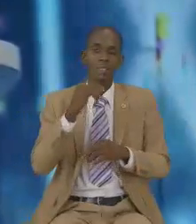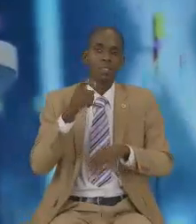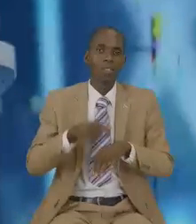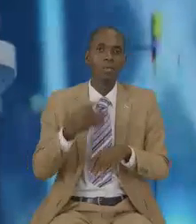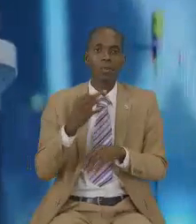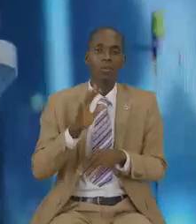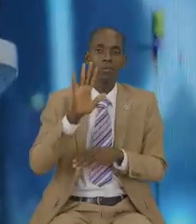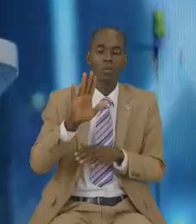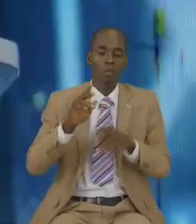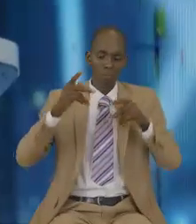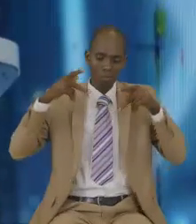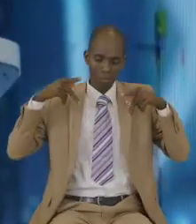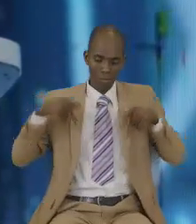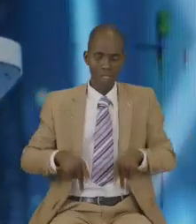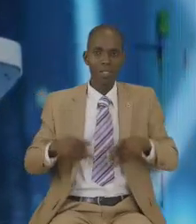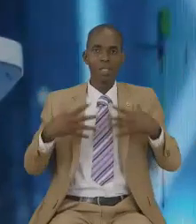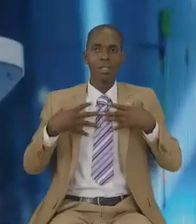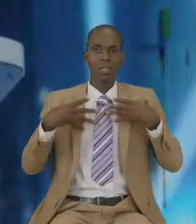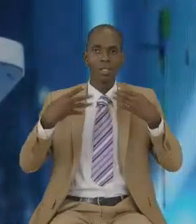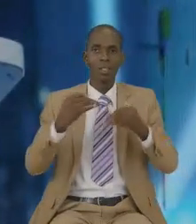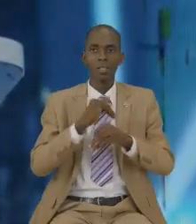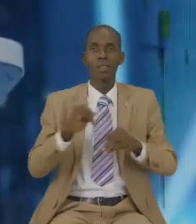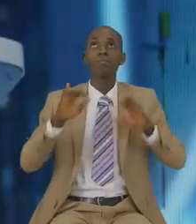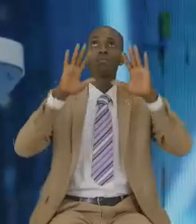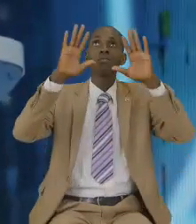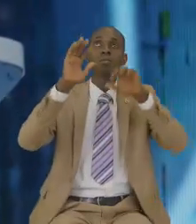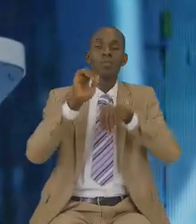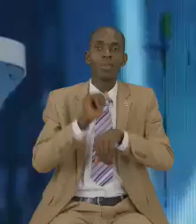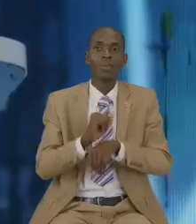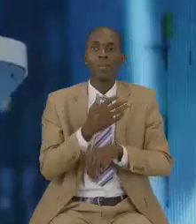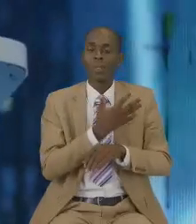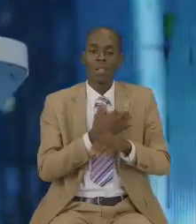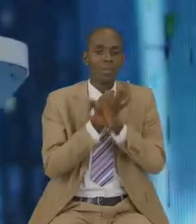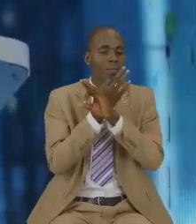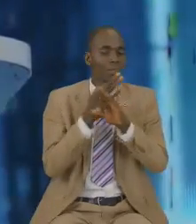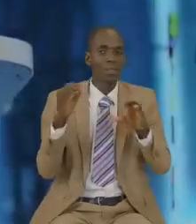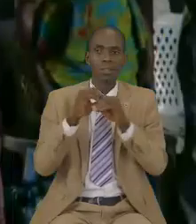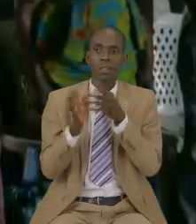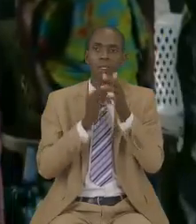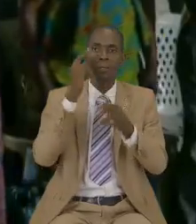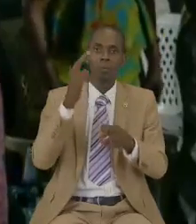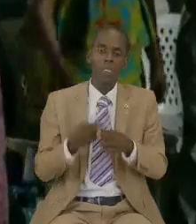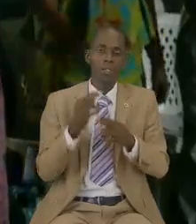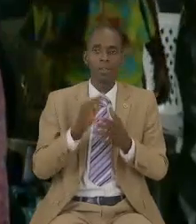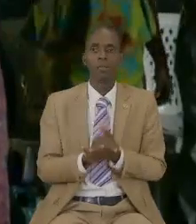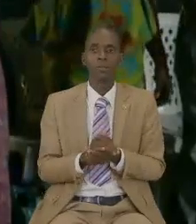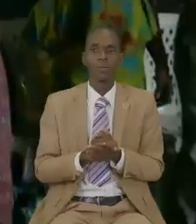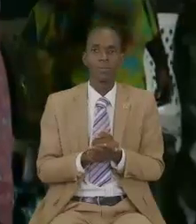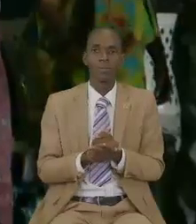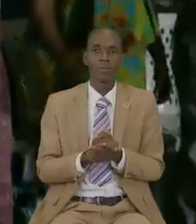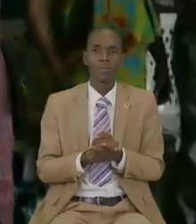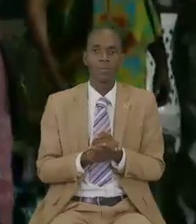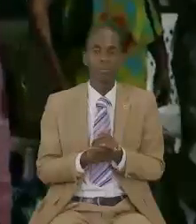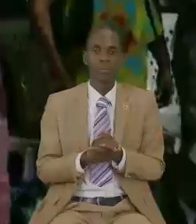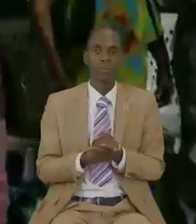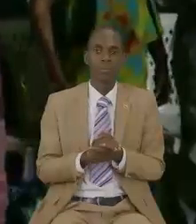your personal healing, miracle, and freedom in Jesus' name. Amen. Let's